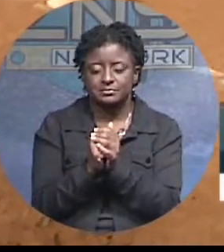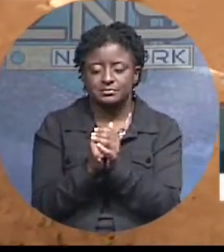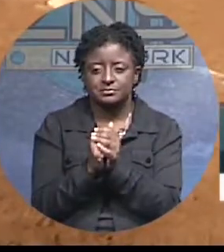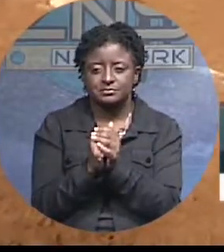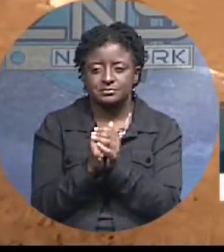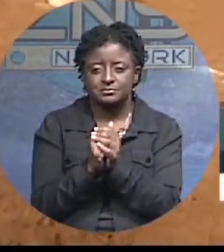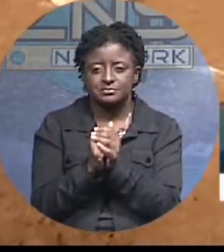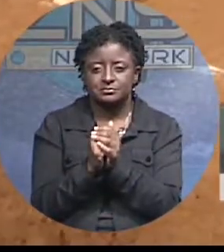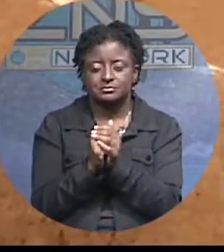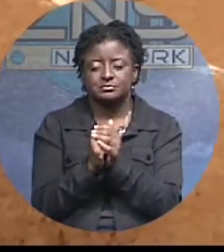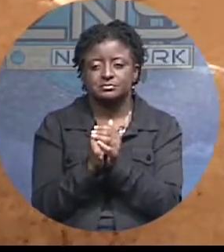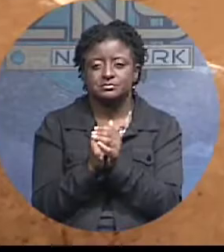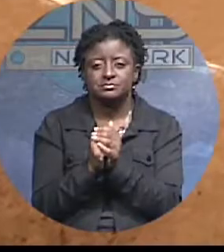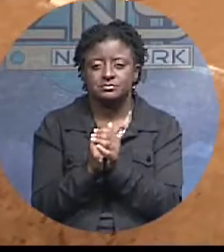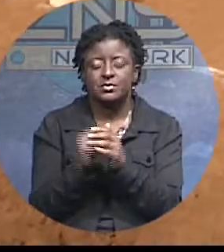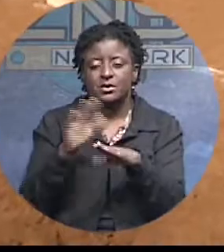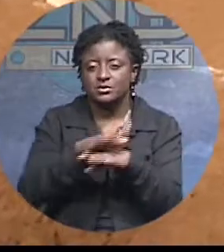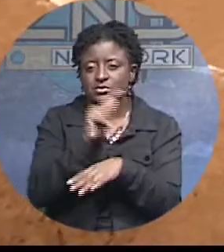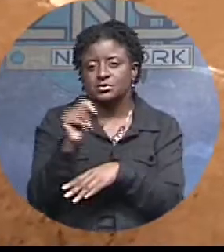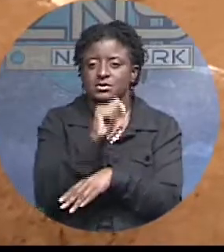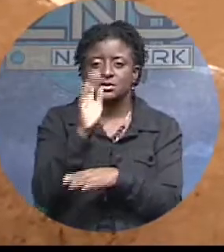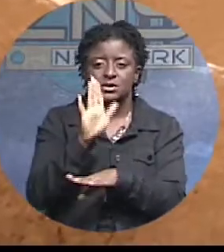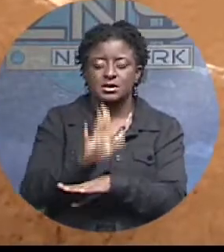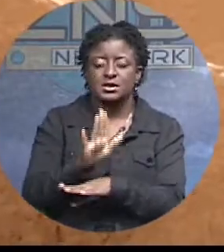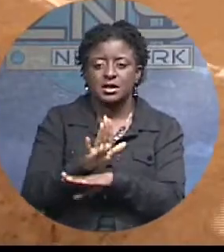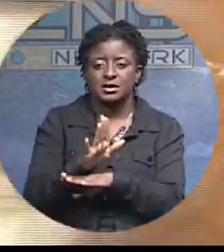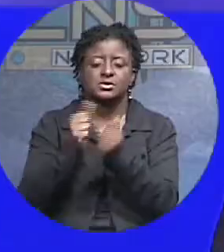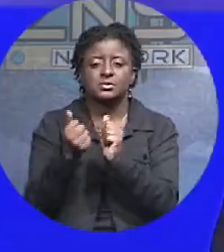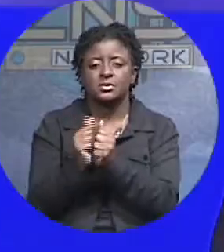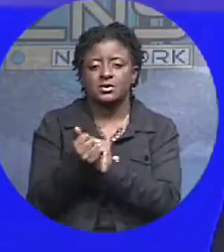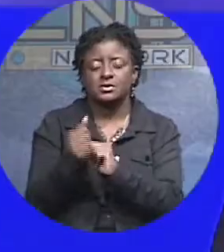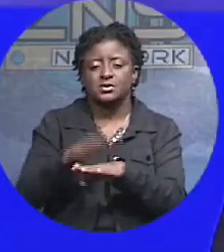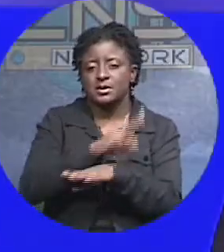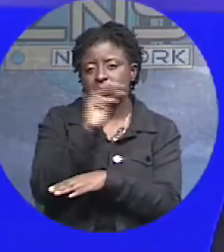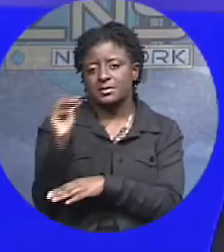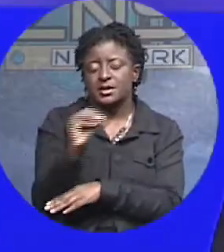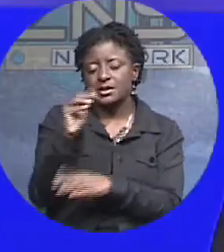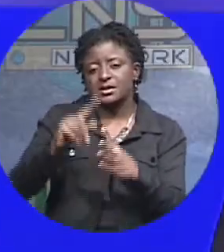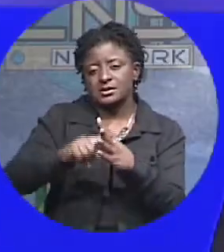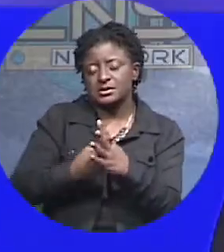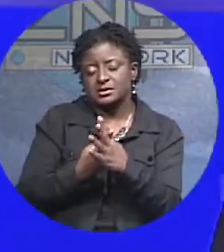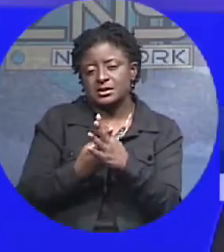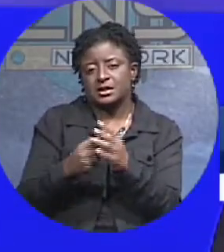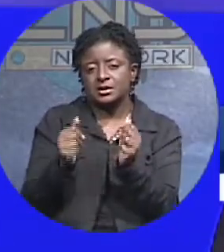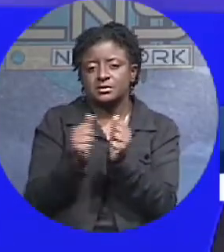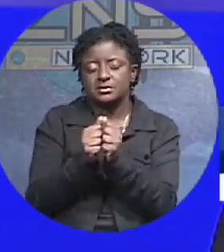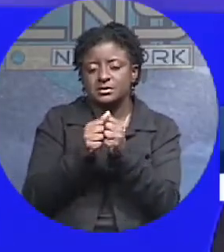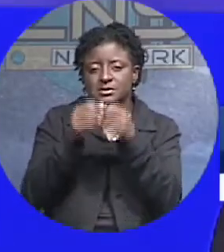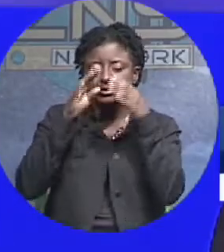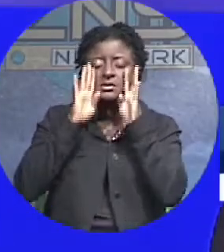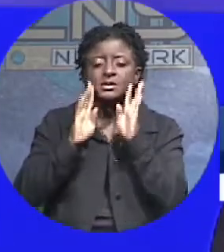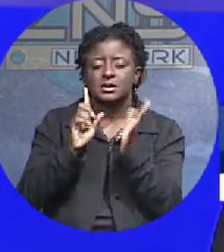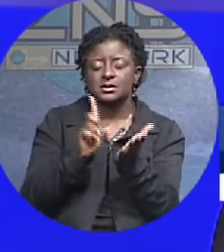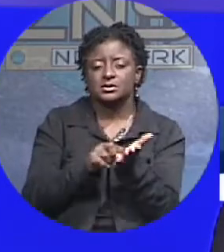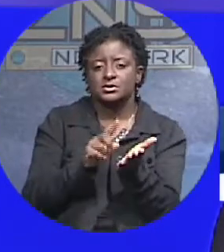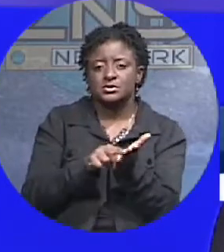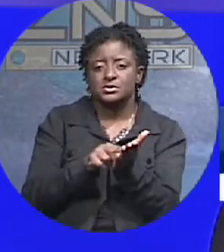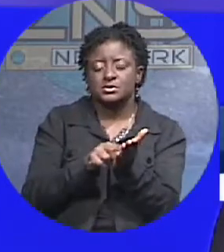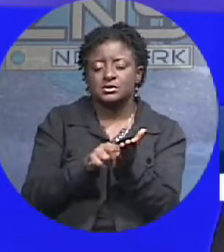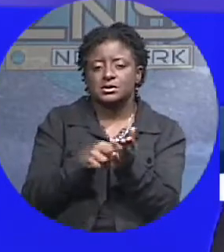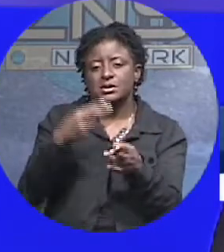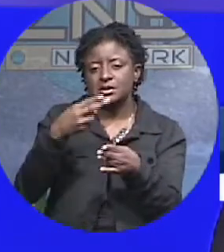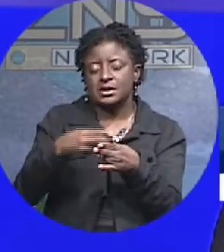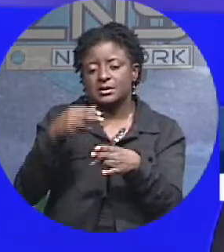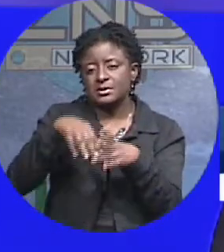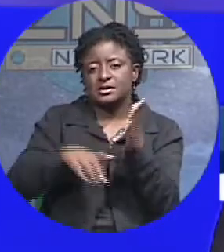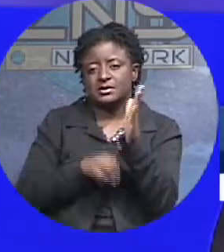the stands like other people, but come Tuesday night, I say put it together. We begin sports on a side note. A household name in the development of sports in the